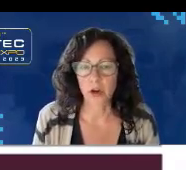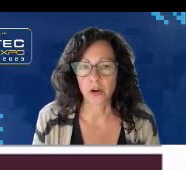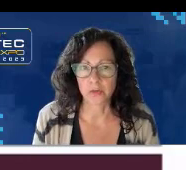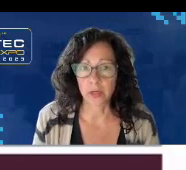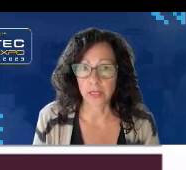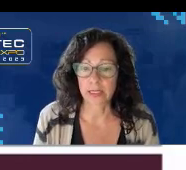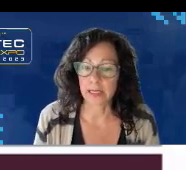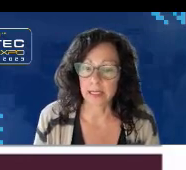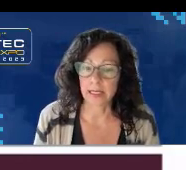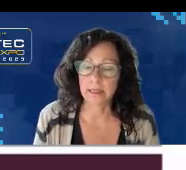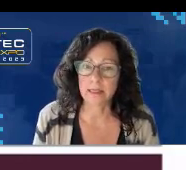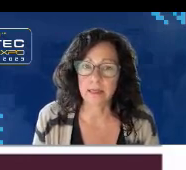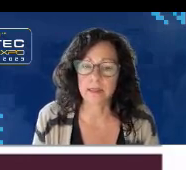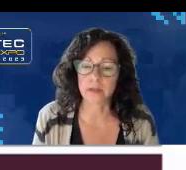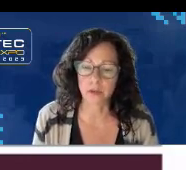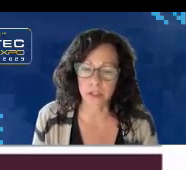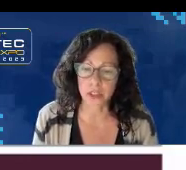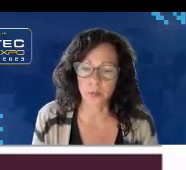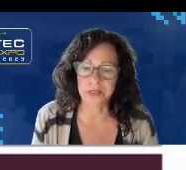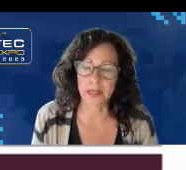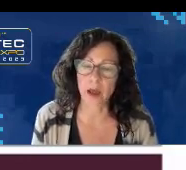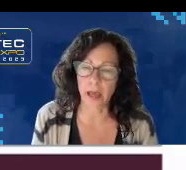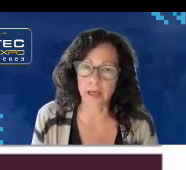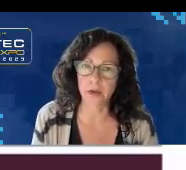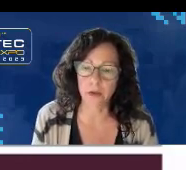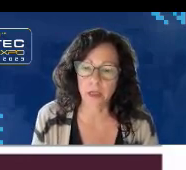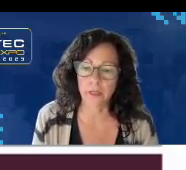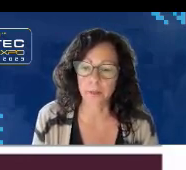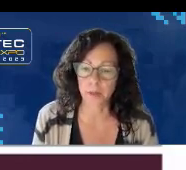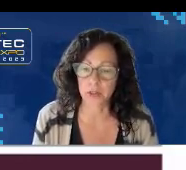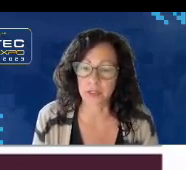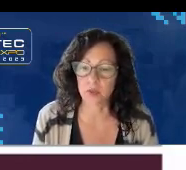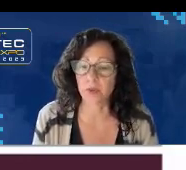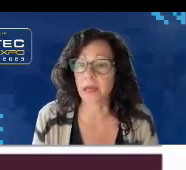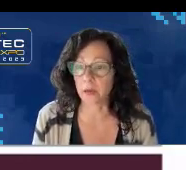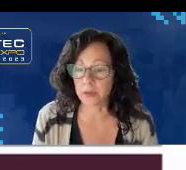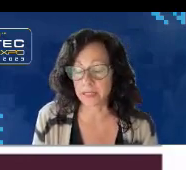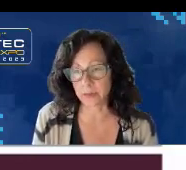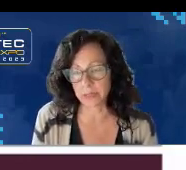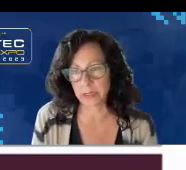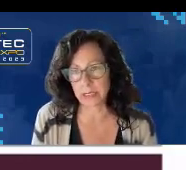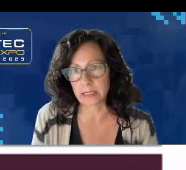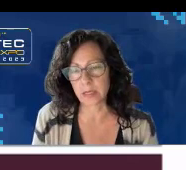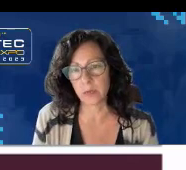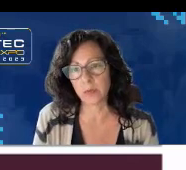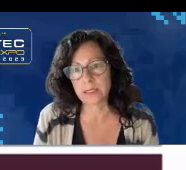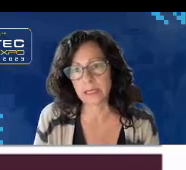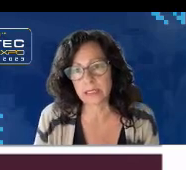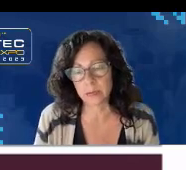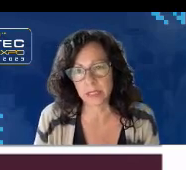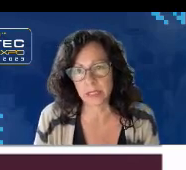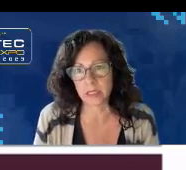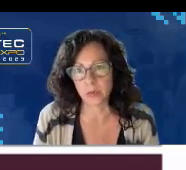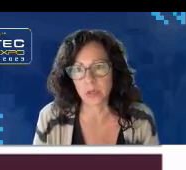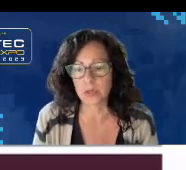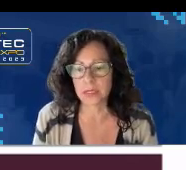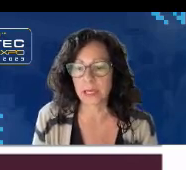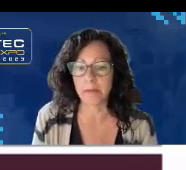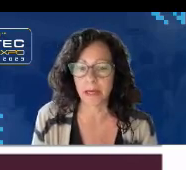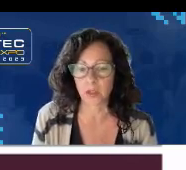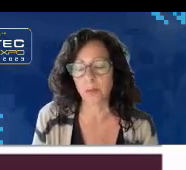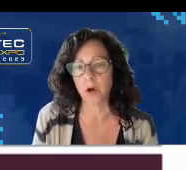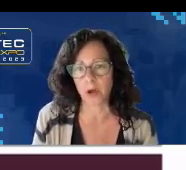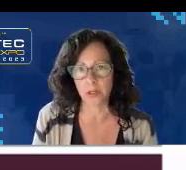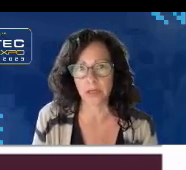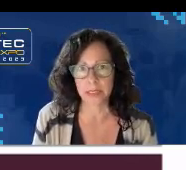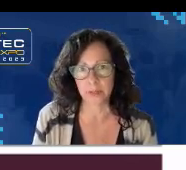for deaf and hard of hearing Canadians is 32% higher than persons without disabilities. And when we say disabilities, we're using